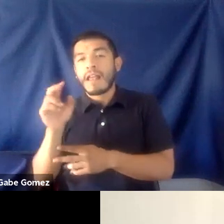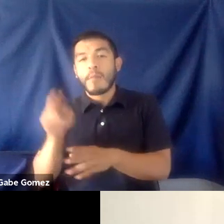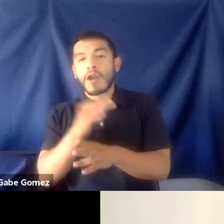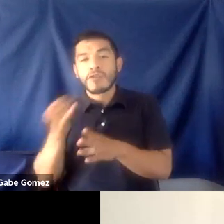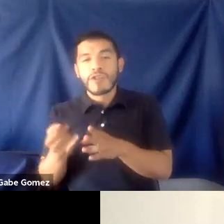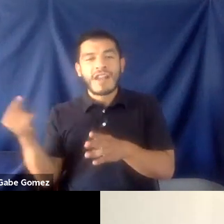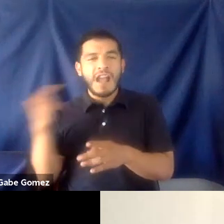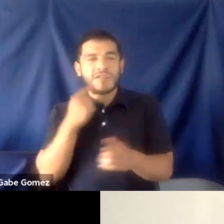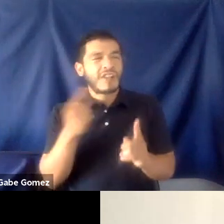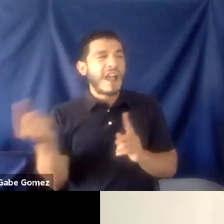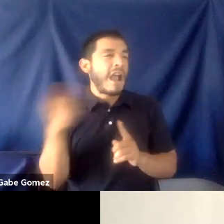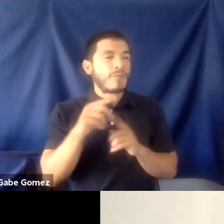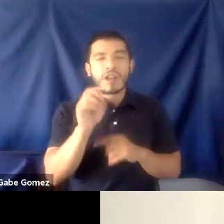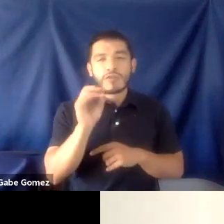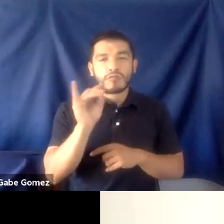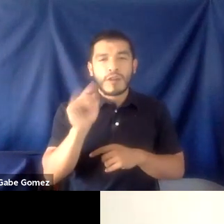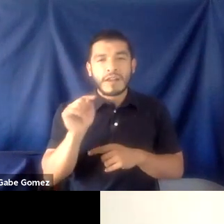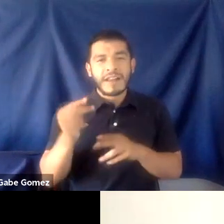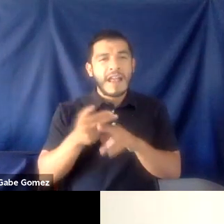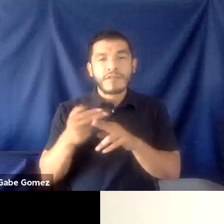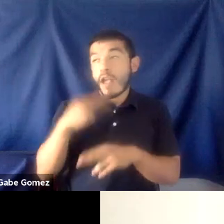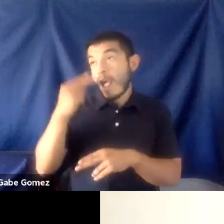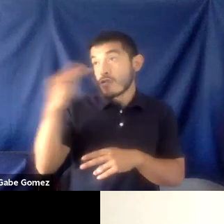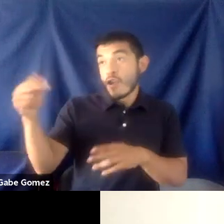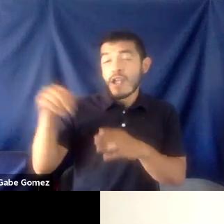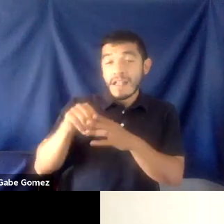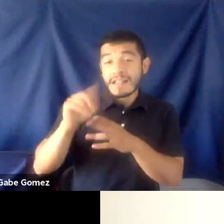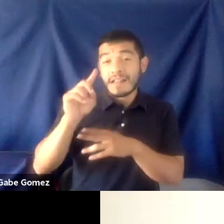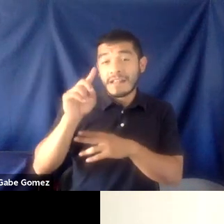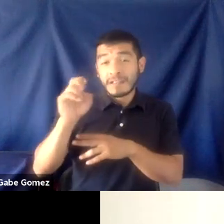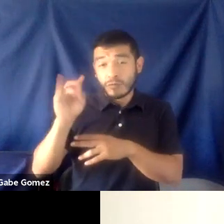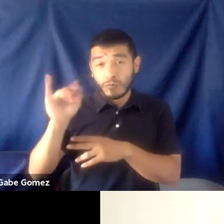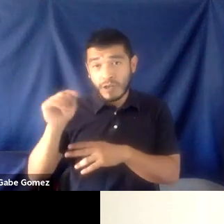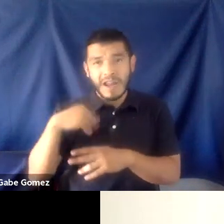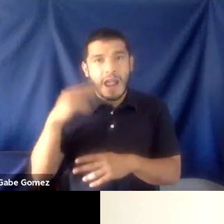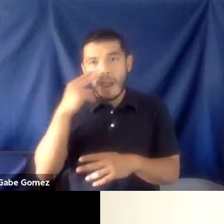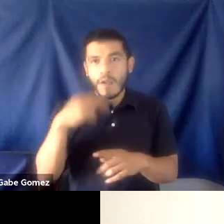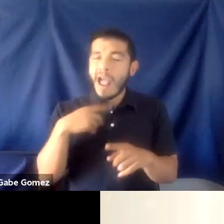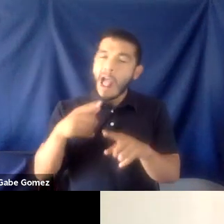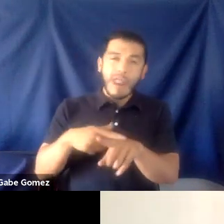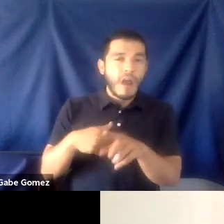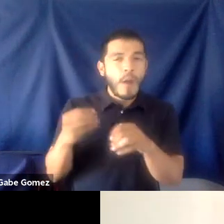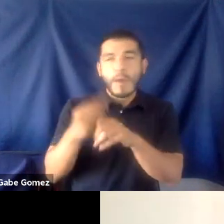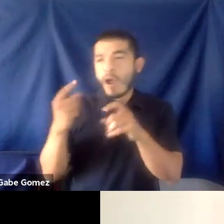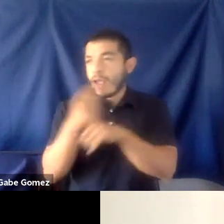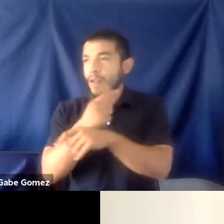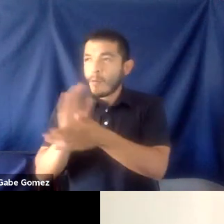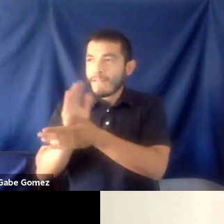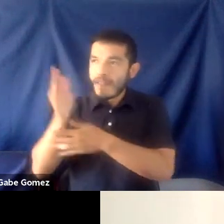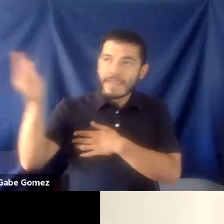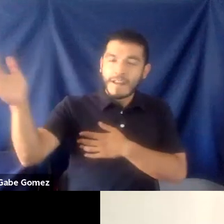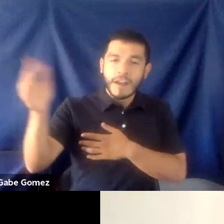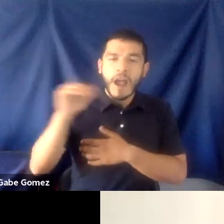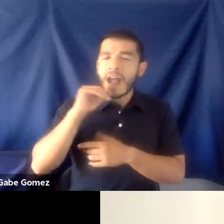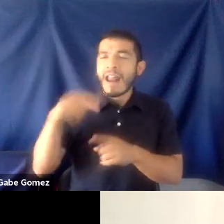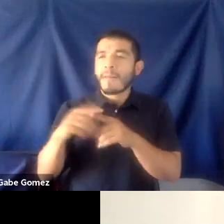come to Detroit. And as soon as I saw her in her element in Detroit, I knew that there was a longer, more complex film, not just about our